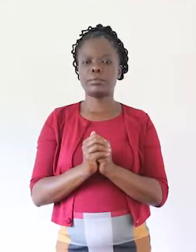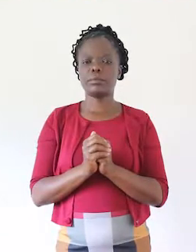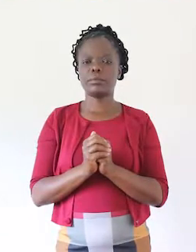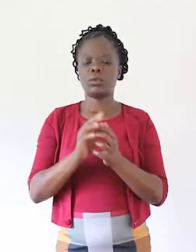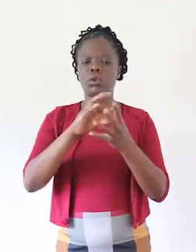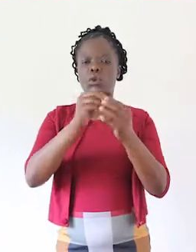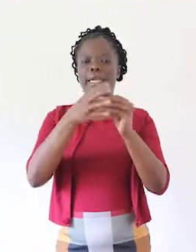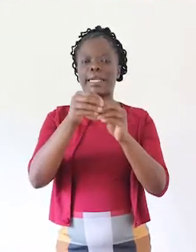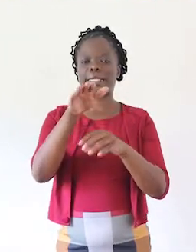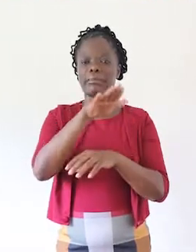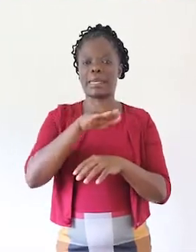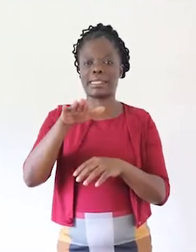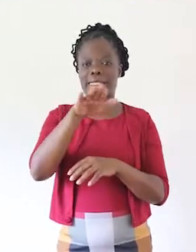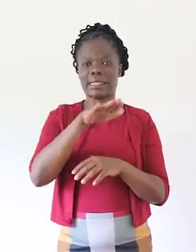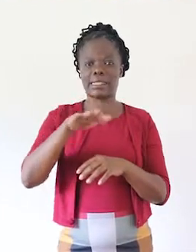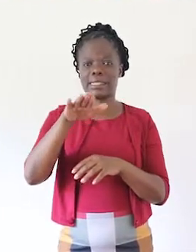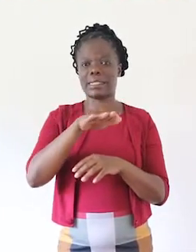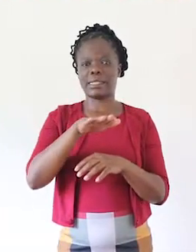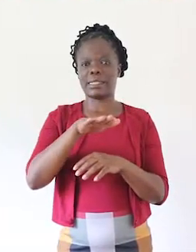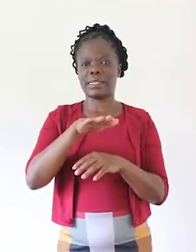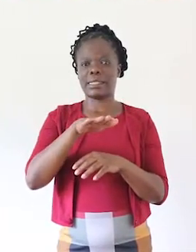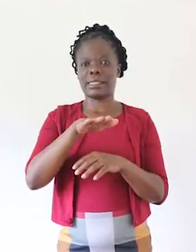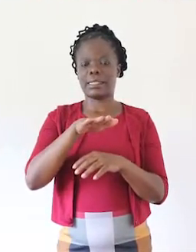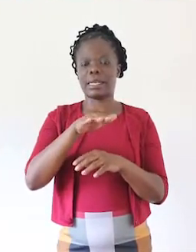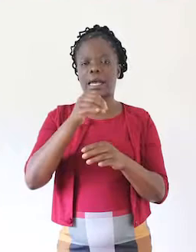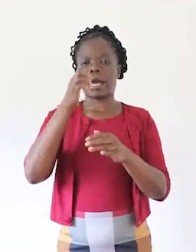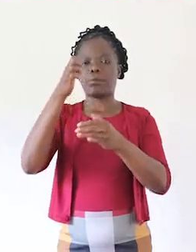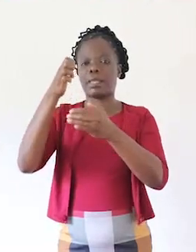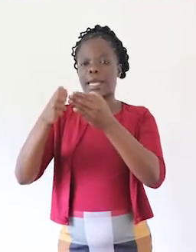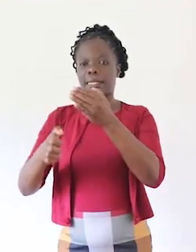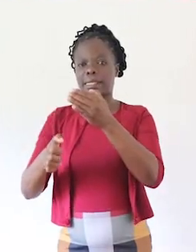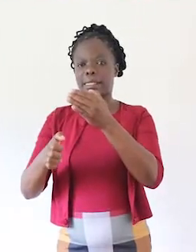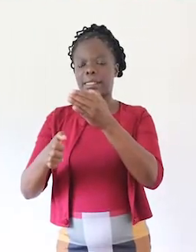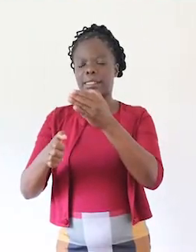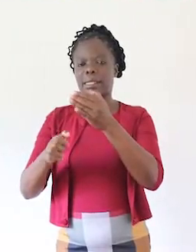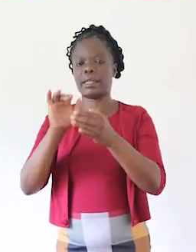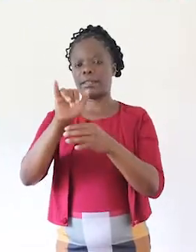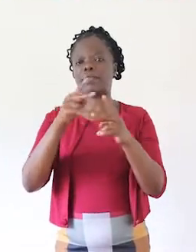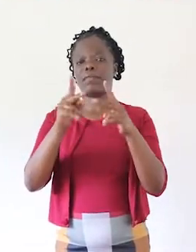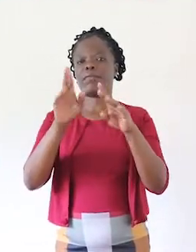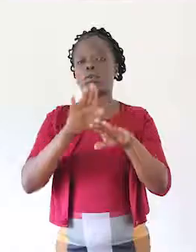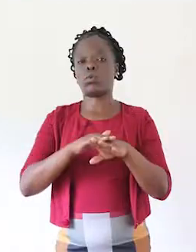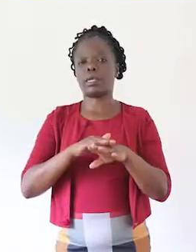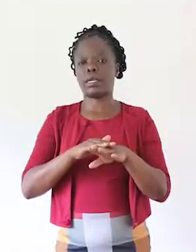Create the space. Yes, the space is created up to the end. That's very good.